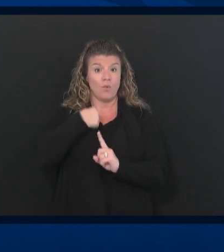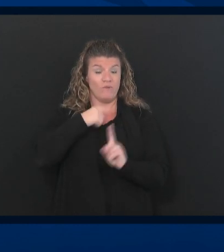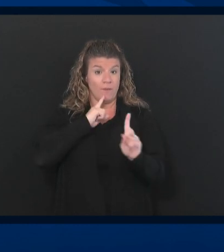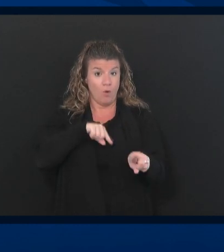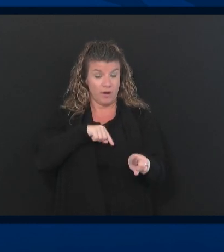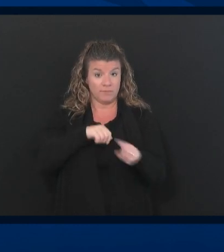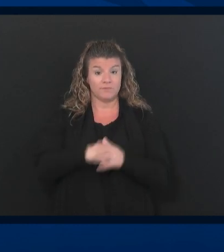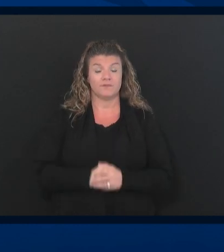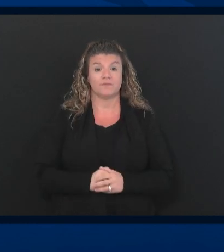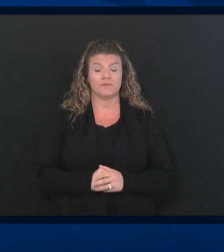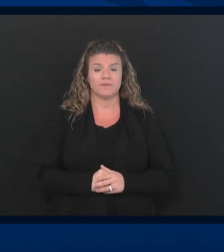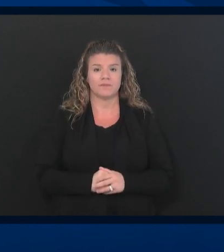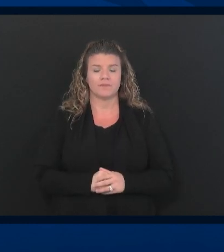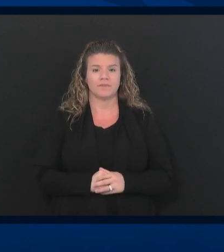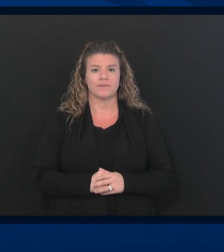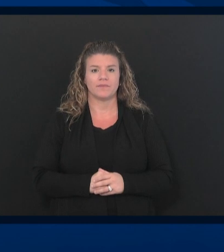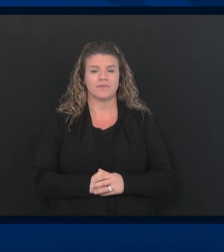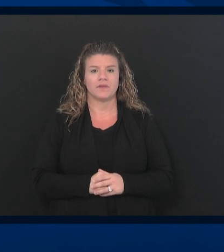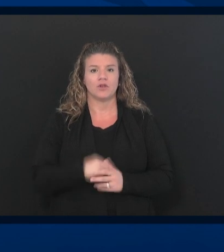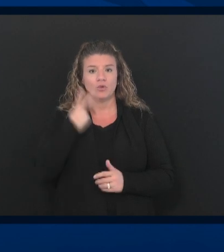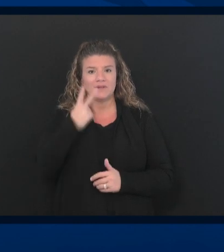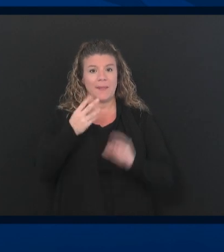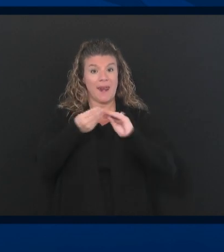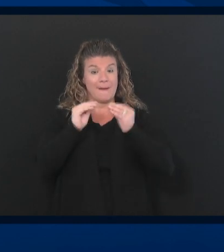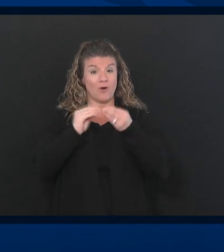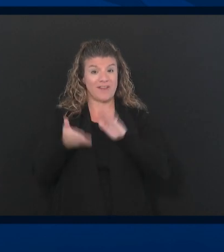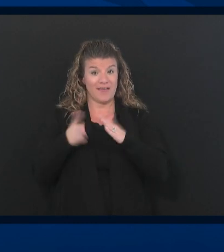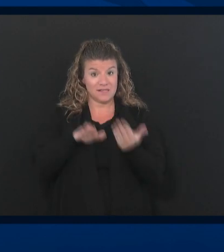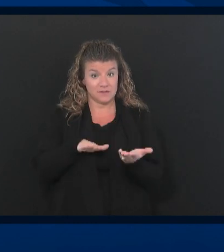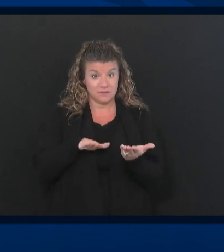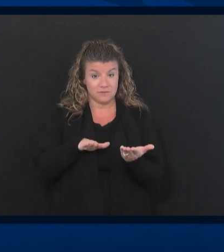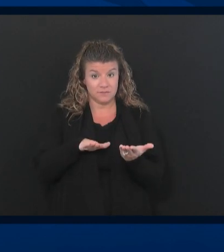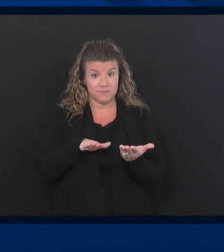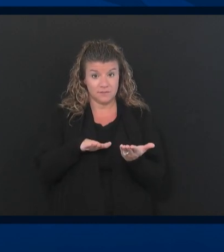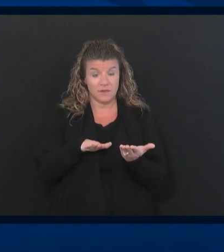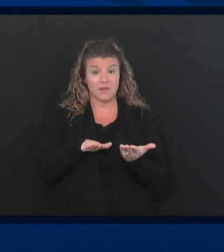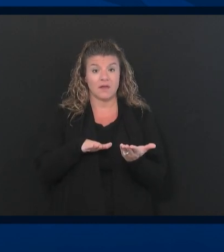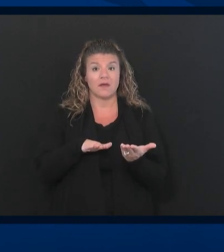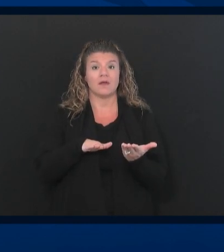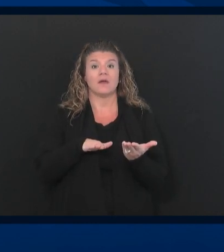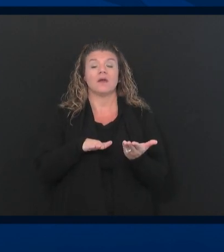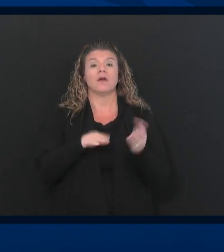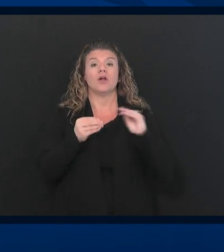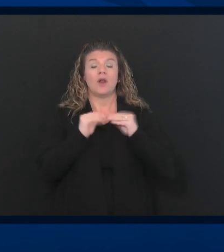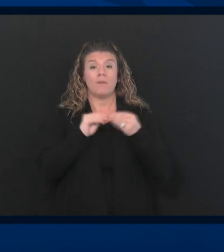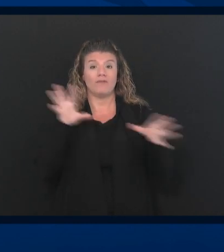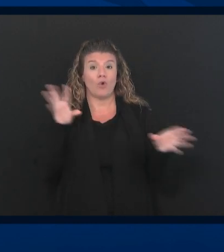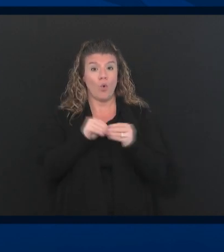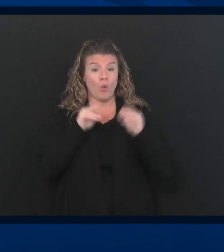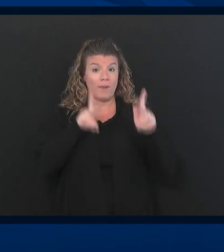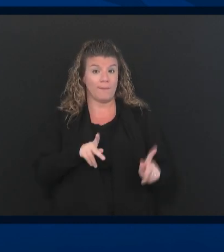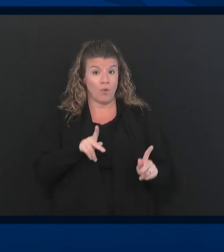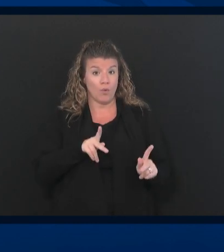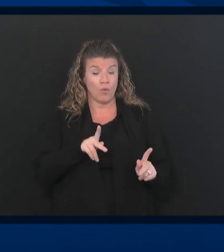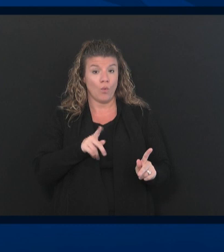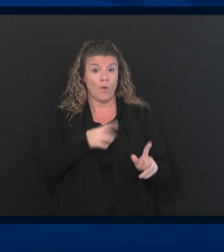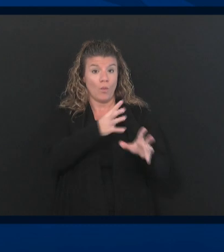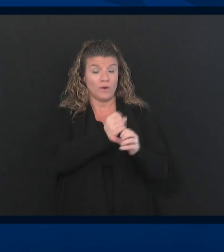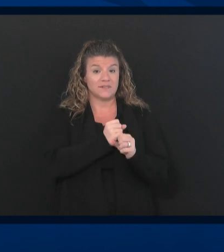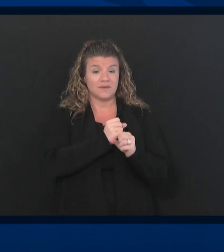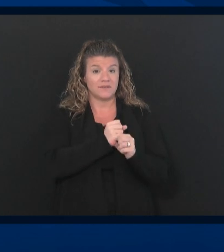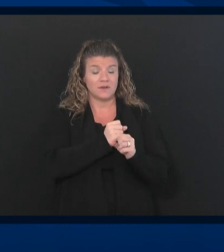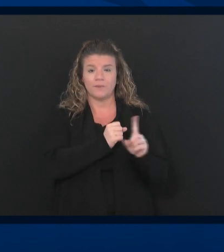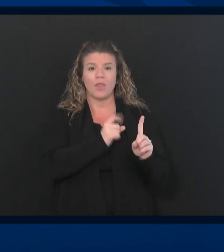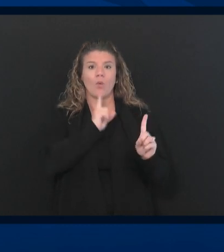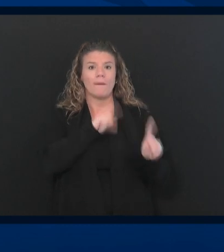state. Then you have the number of deaths that we've seen, the number of total individuals that we have received, or the number